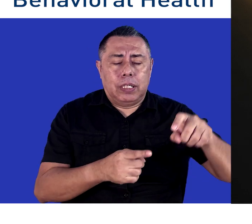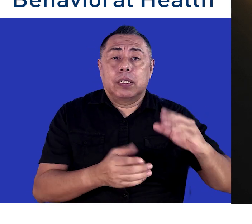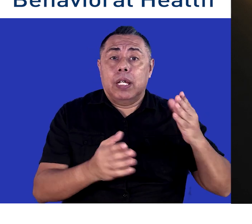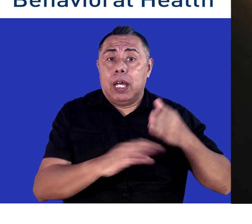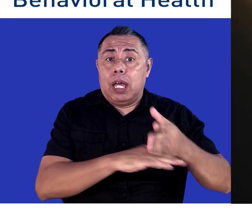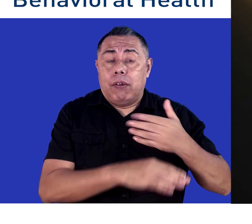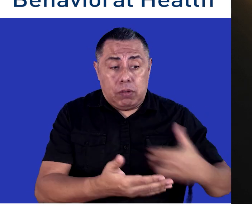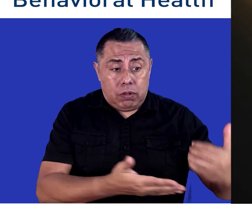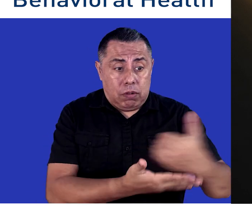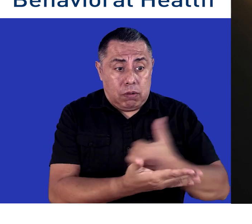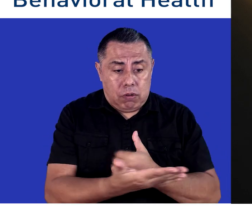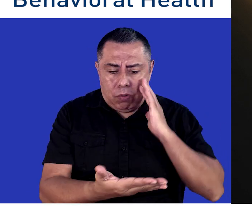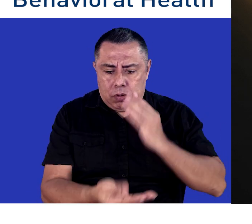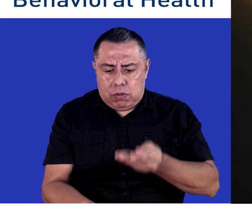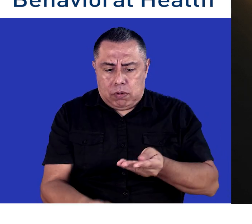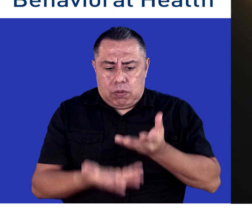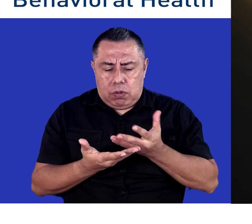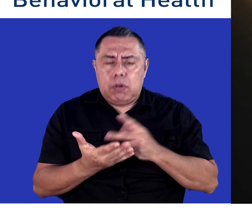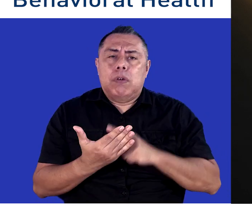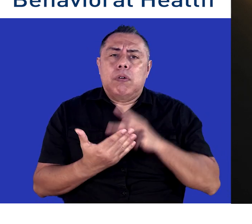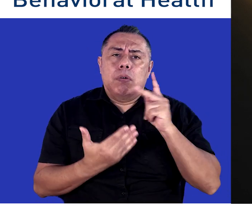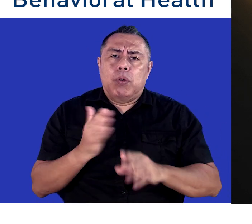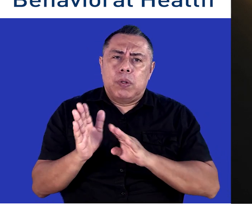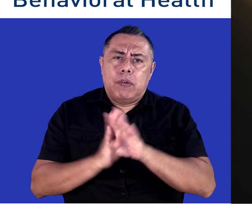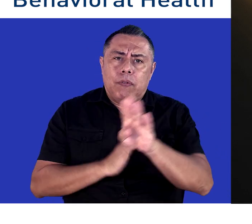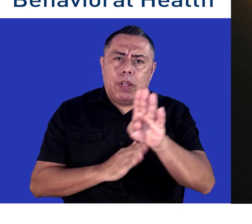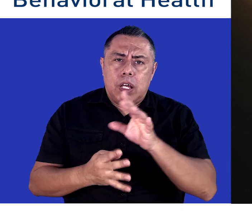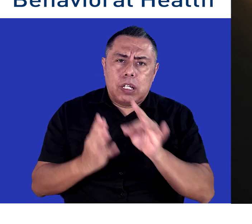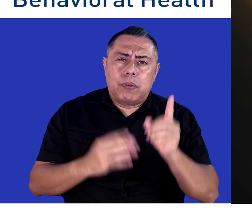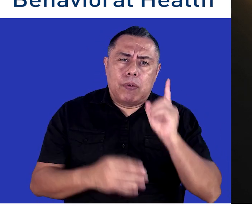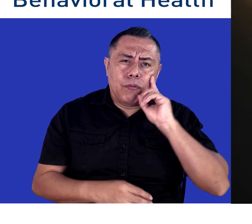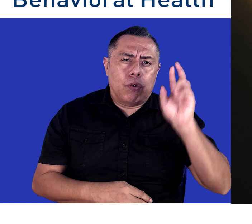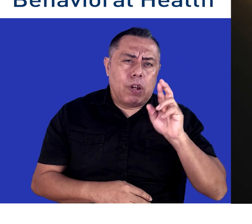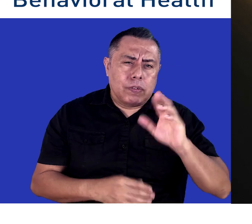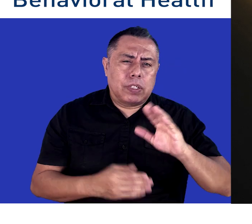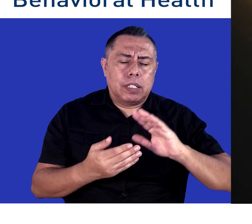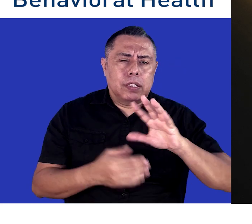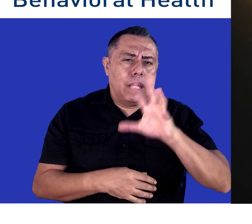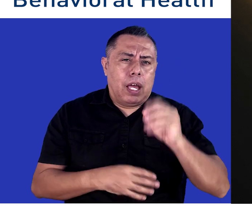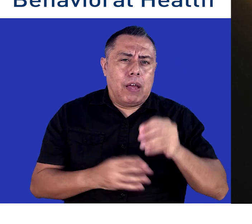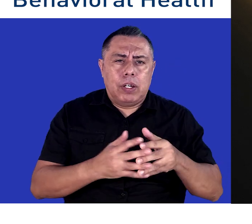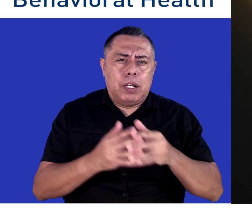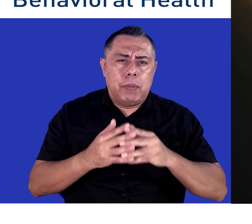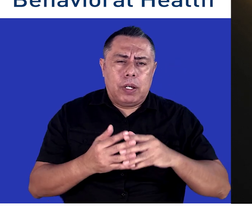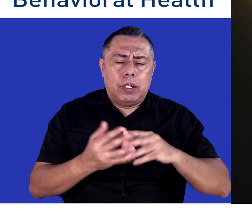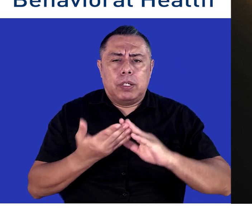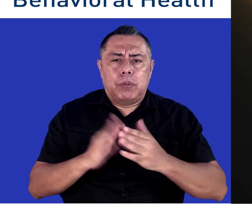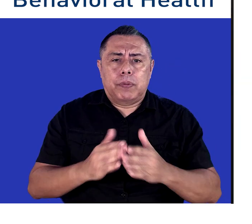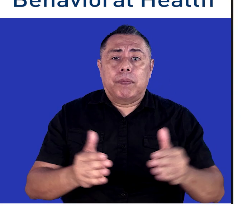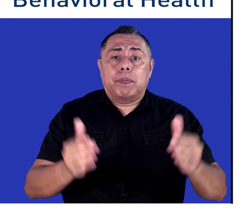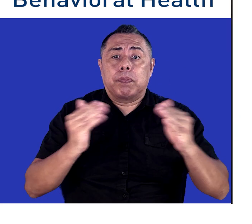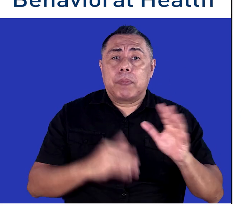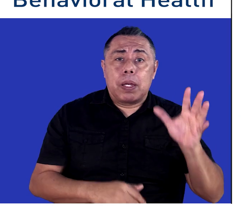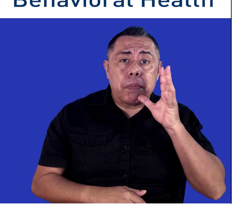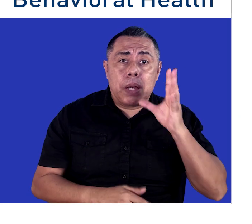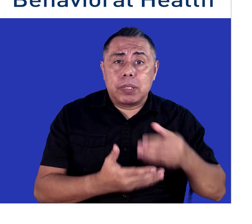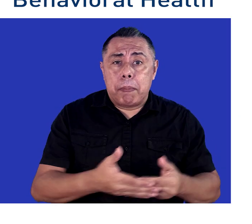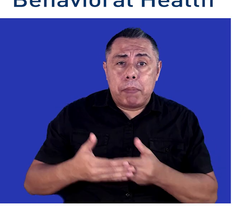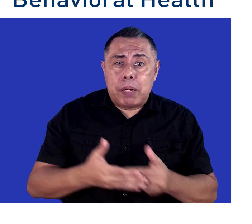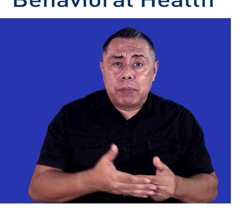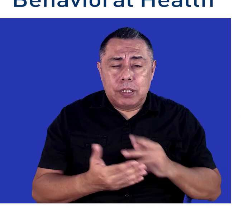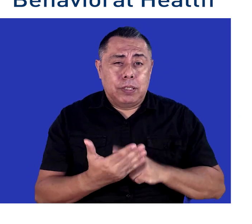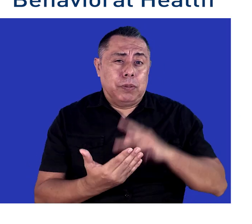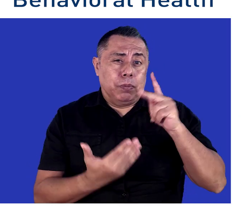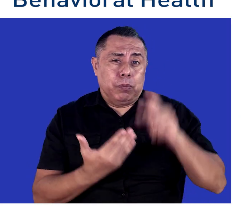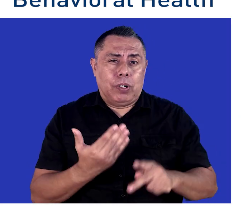community needs assessment. Findings will inform program development options for Riverside's African American community. Mothers and Babies,